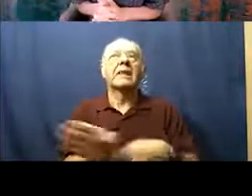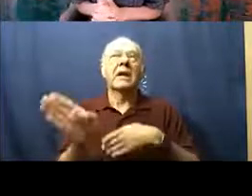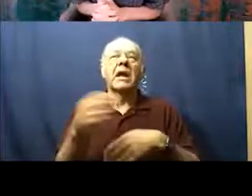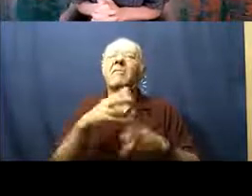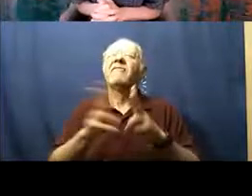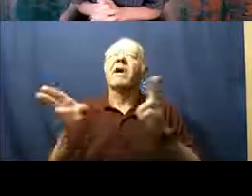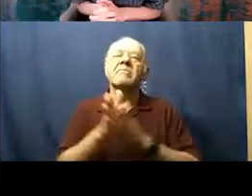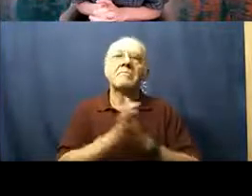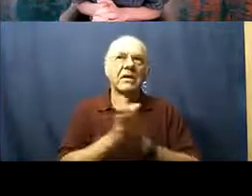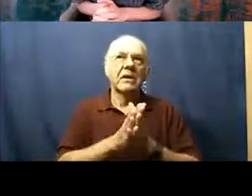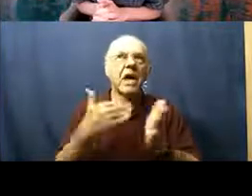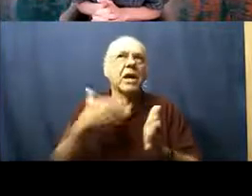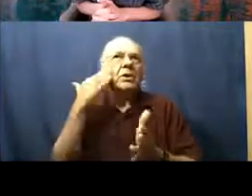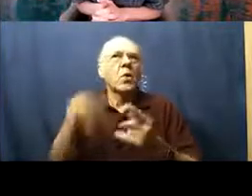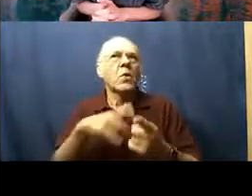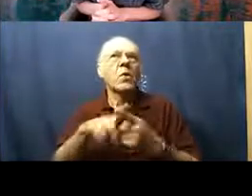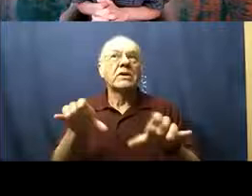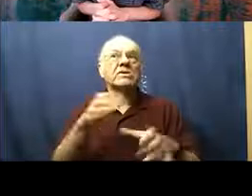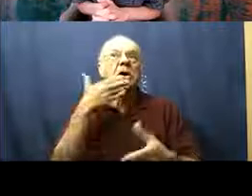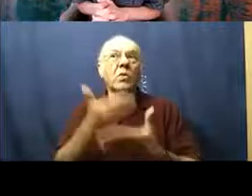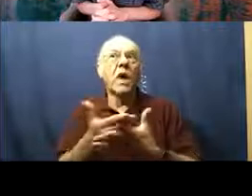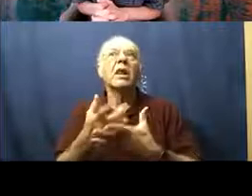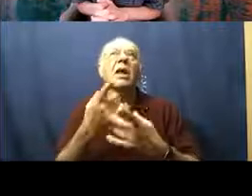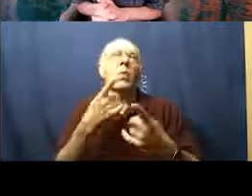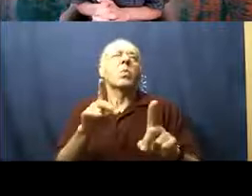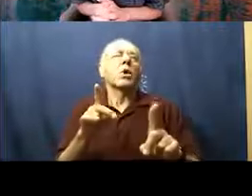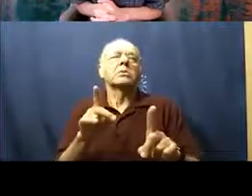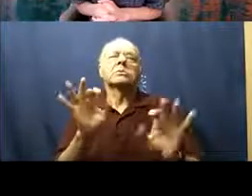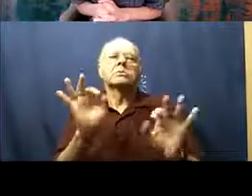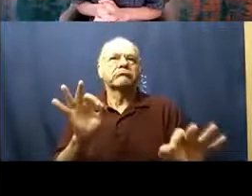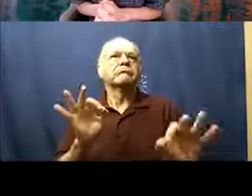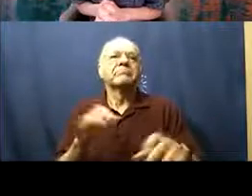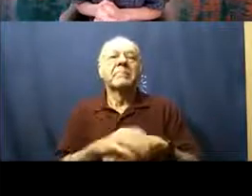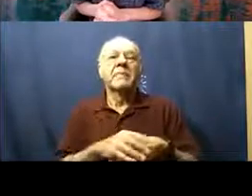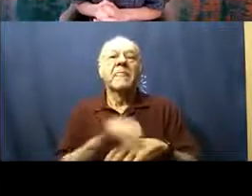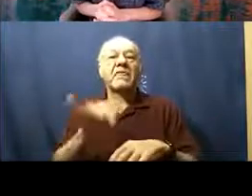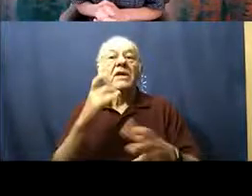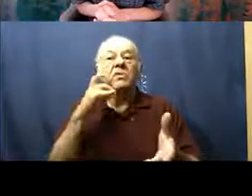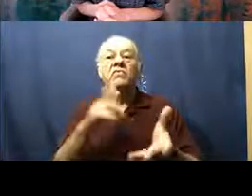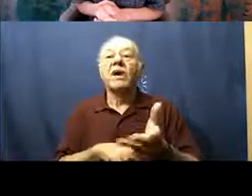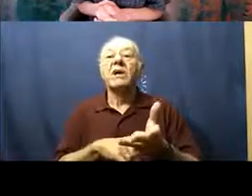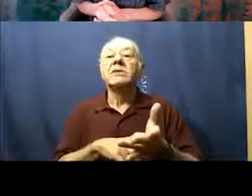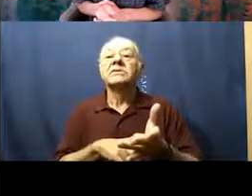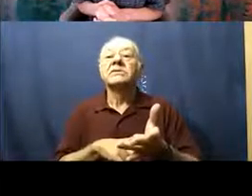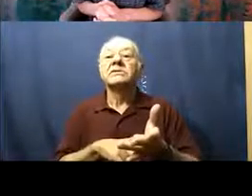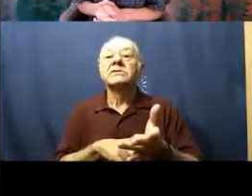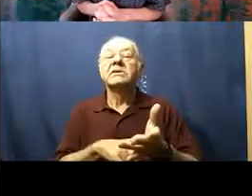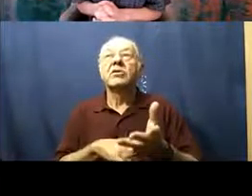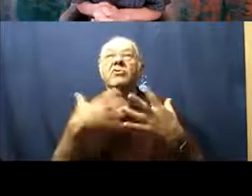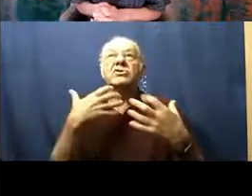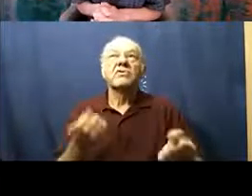passionate about because I know when it's done well, it works like a charm. It recognizes the strengths